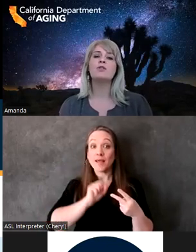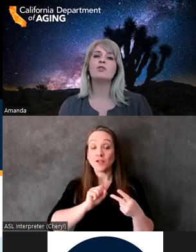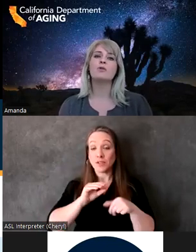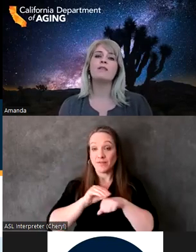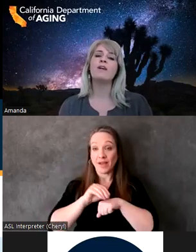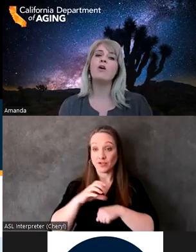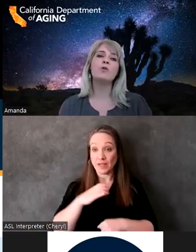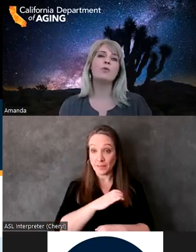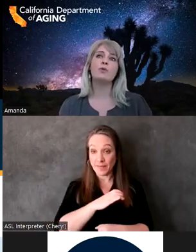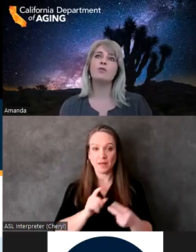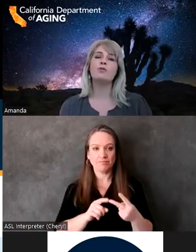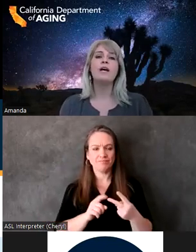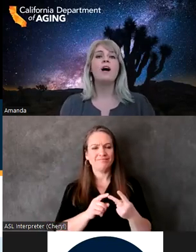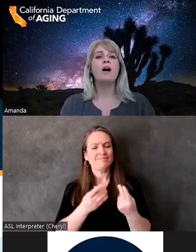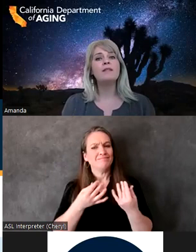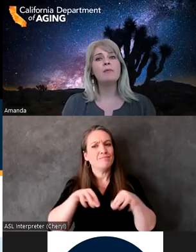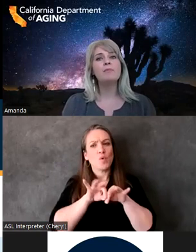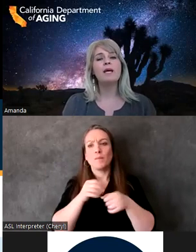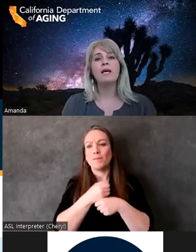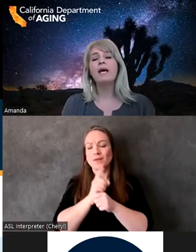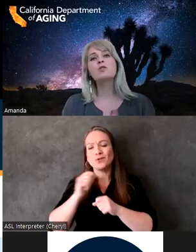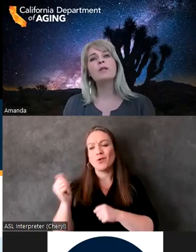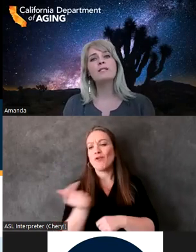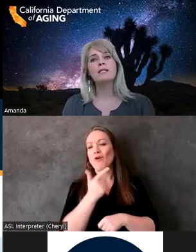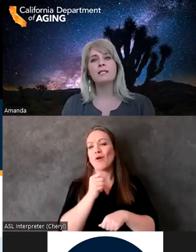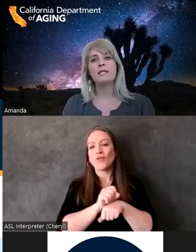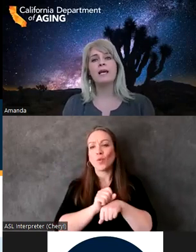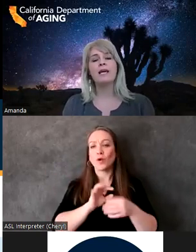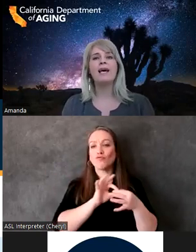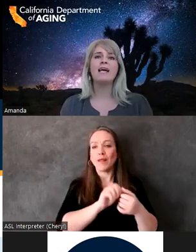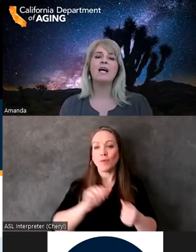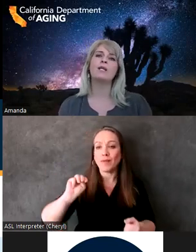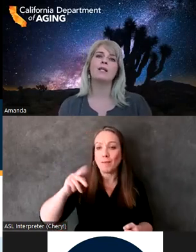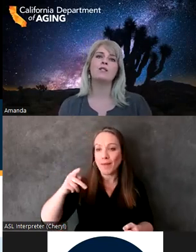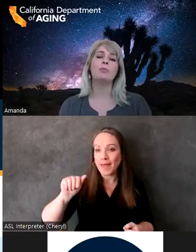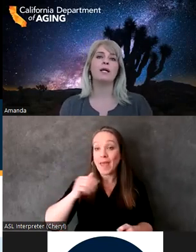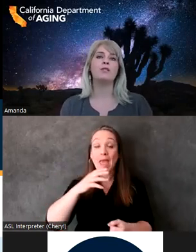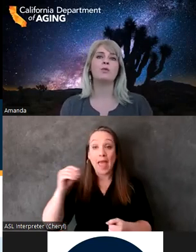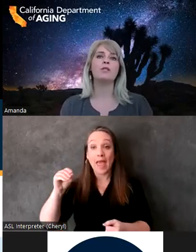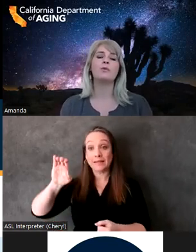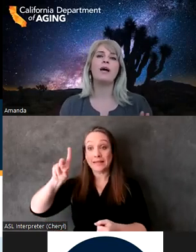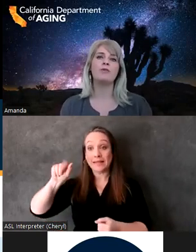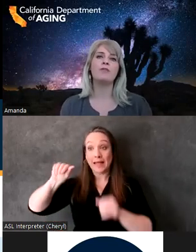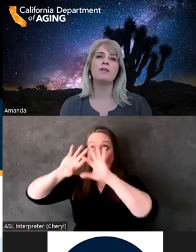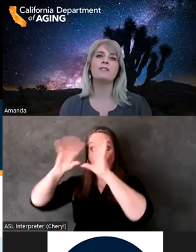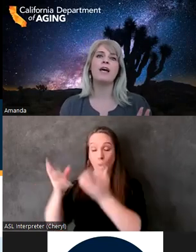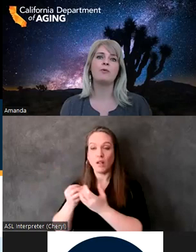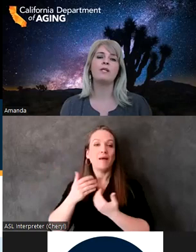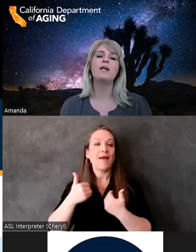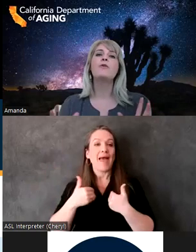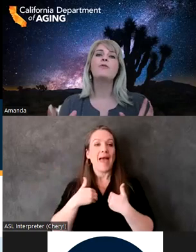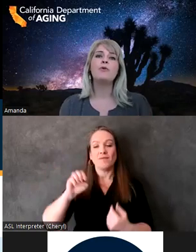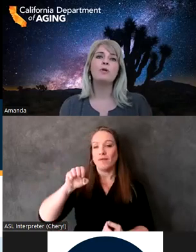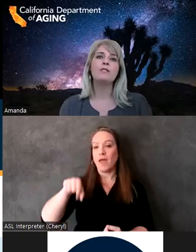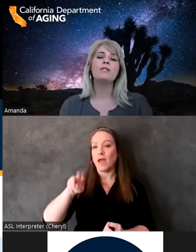to ensuring that all the work we do on the MPA as well as at CDA has an equity lens applied to it. So everything is